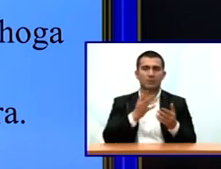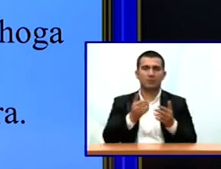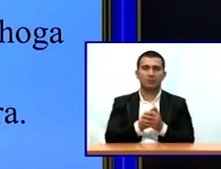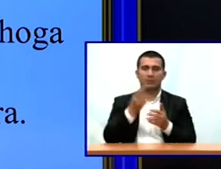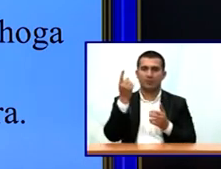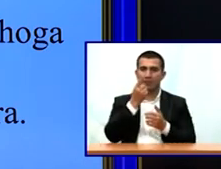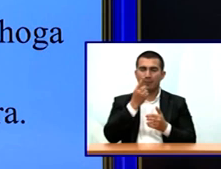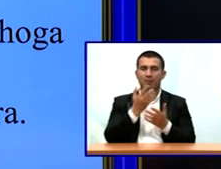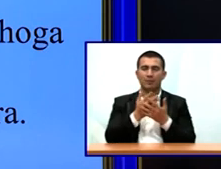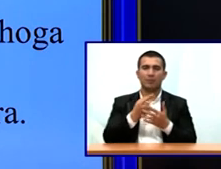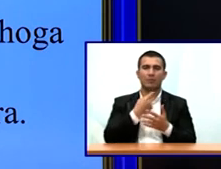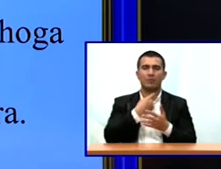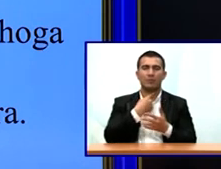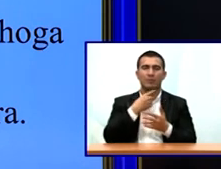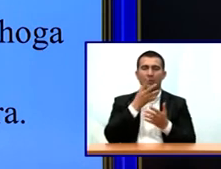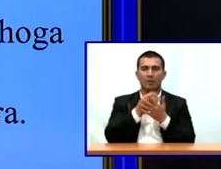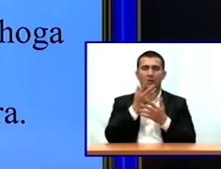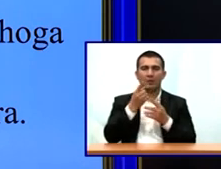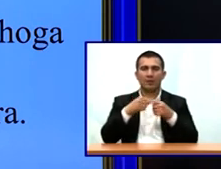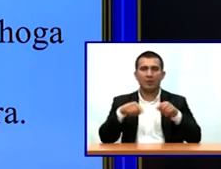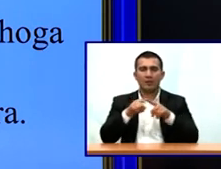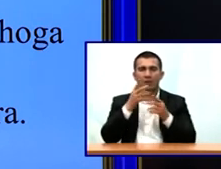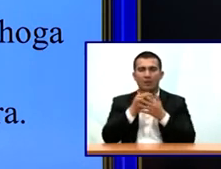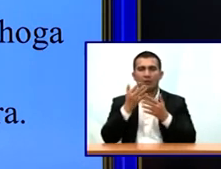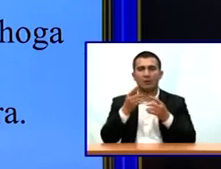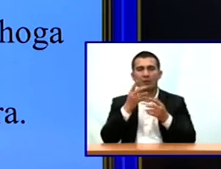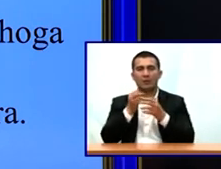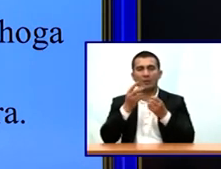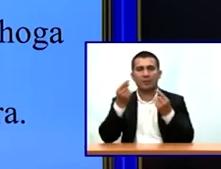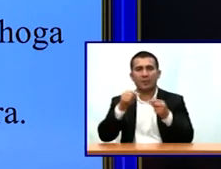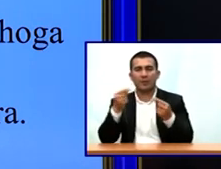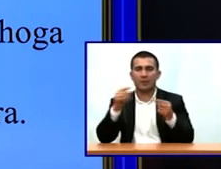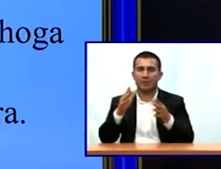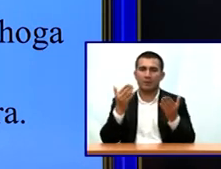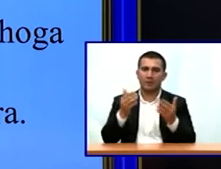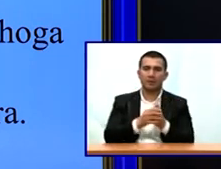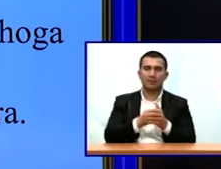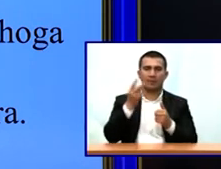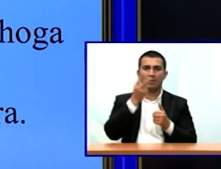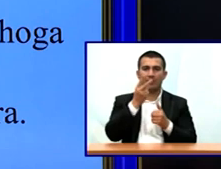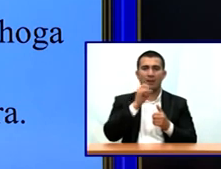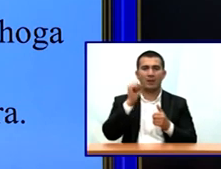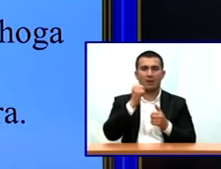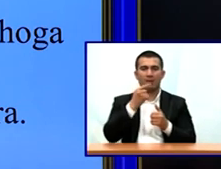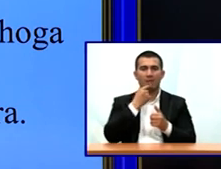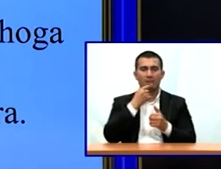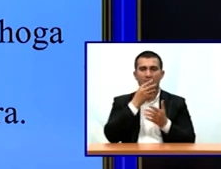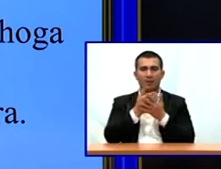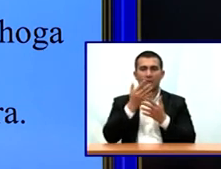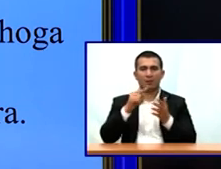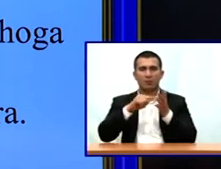Birinchisi, nutqning biror uslubiga xosligiga ko'ra. Ikkinchisi, adabiy til nuqtai